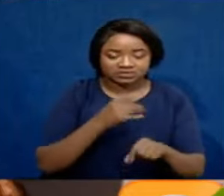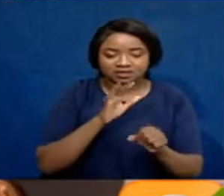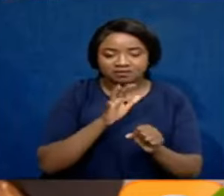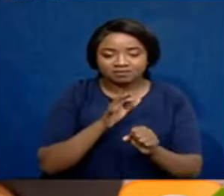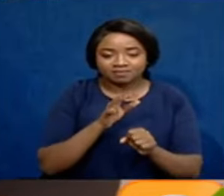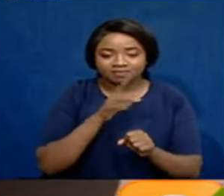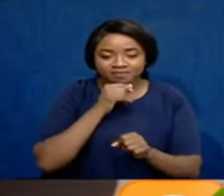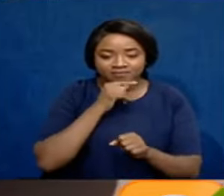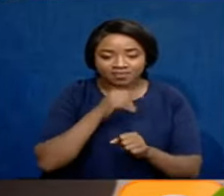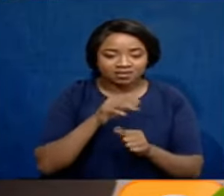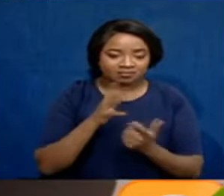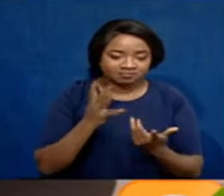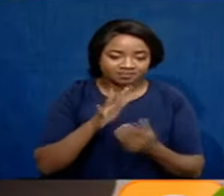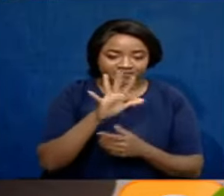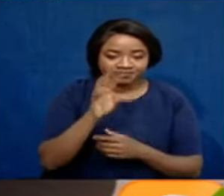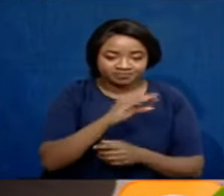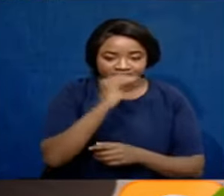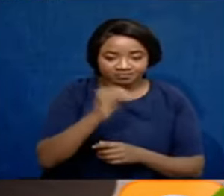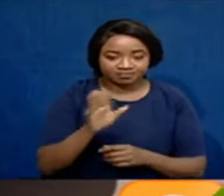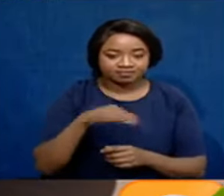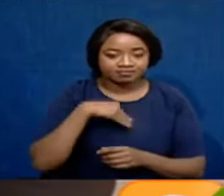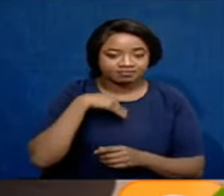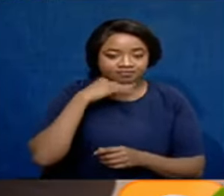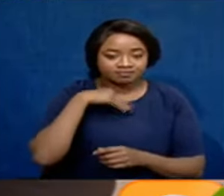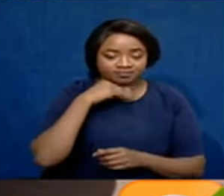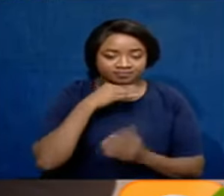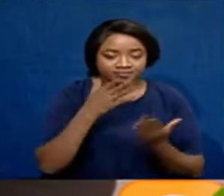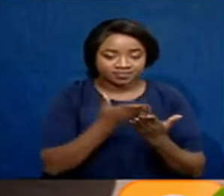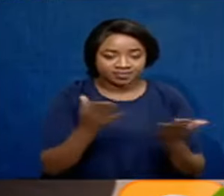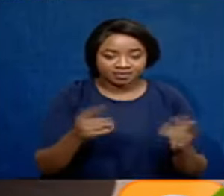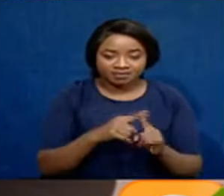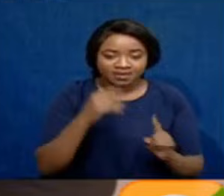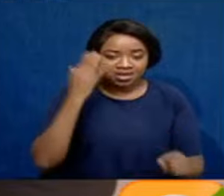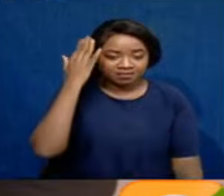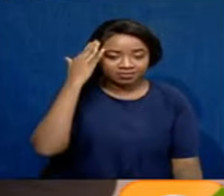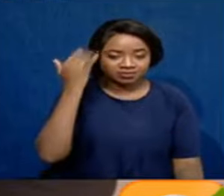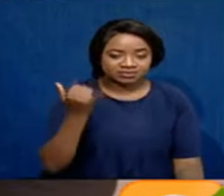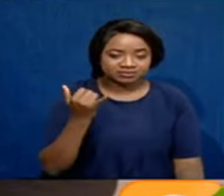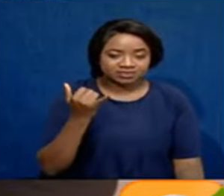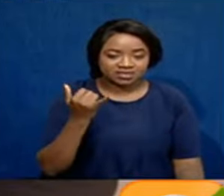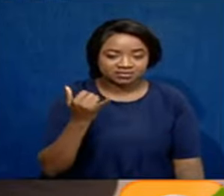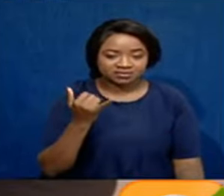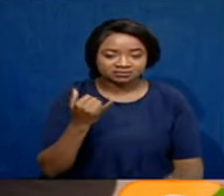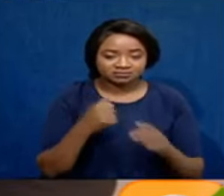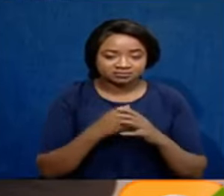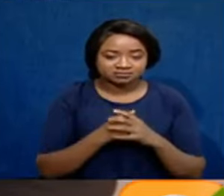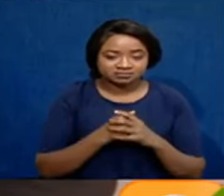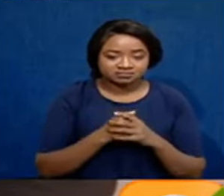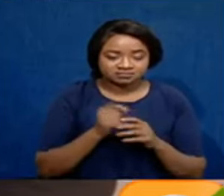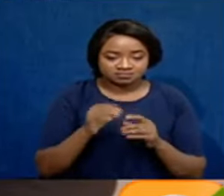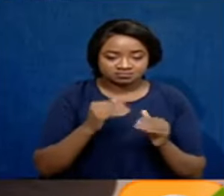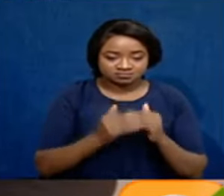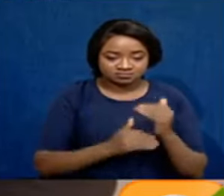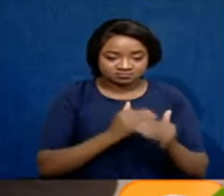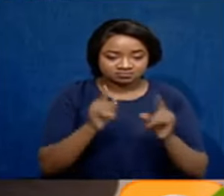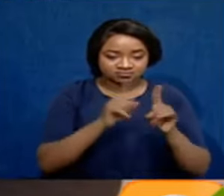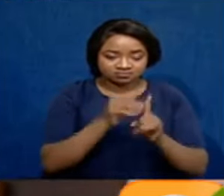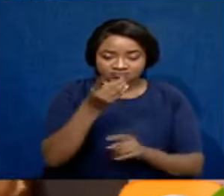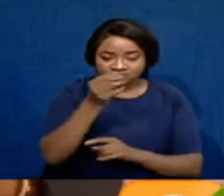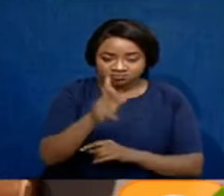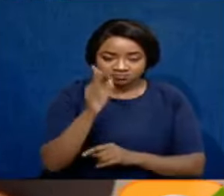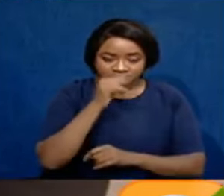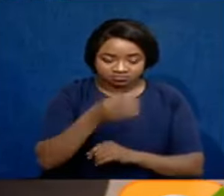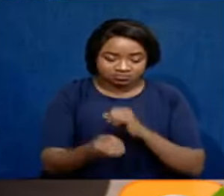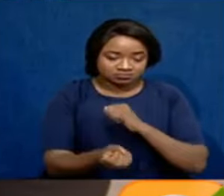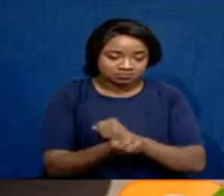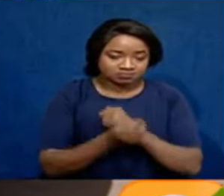yourself, why then? Why are we losing half of the men? And the answer is hidden in late diagnosis. Mm. And the doctor has explained that very well. And it